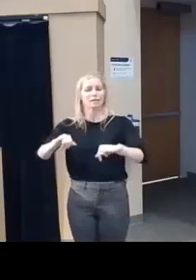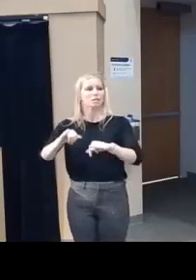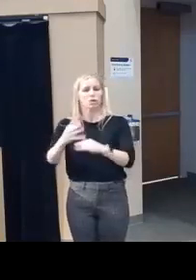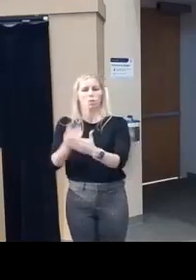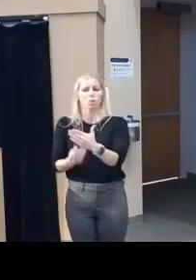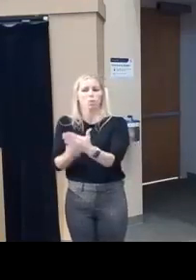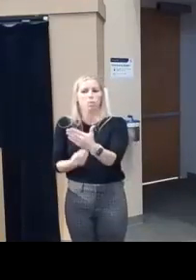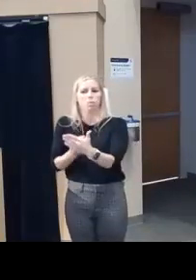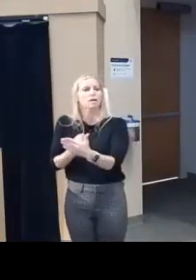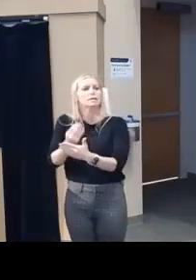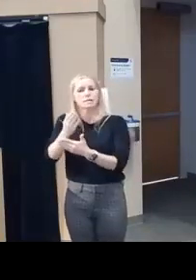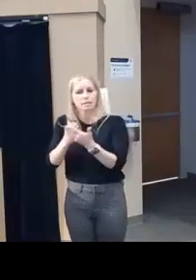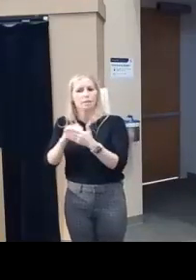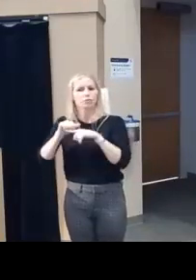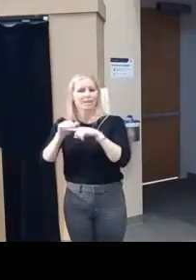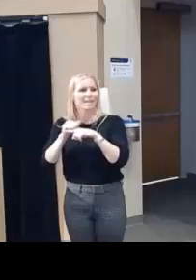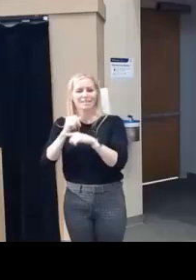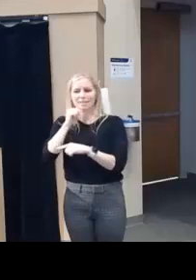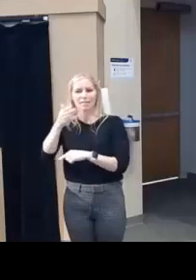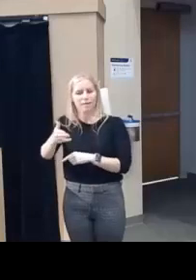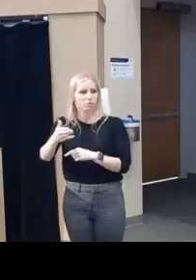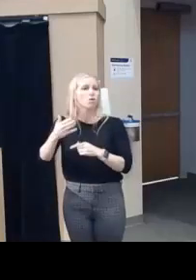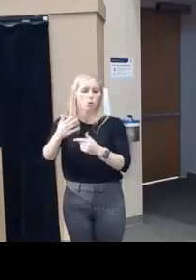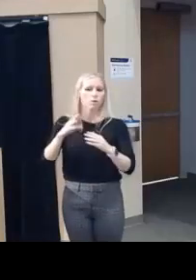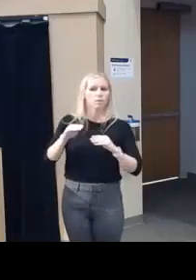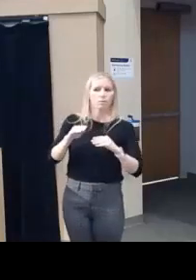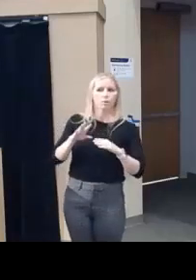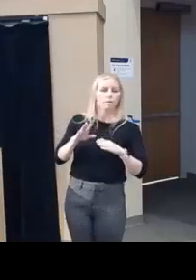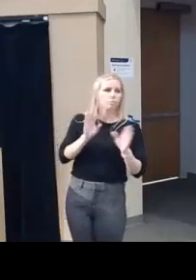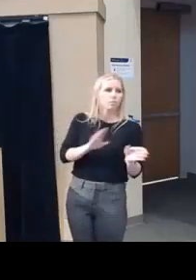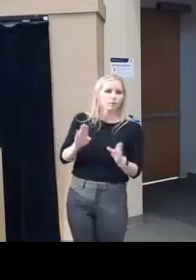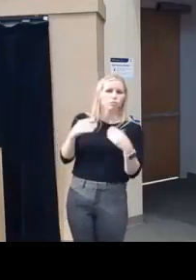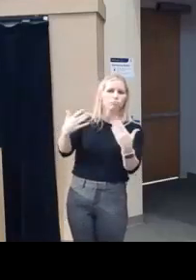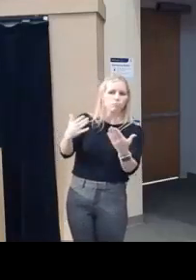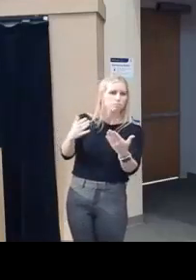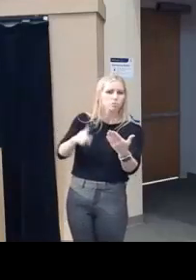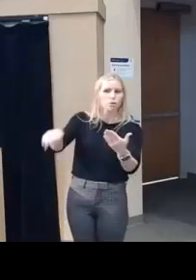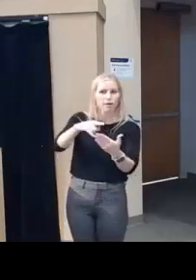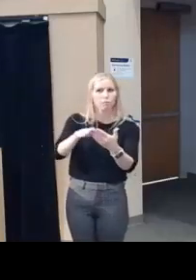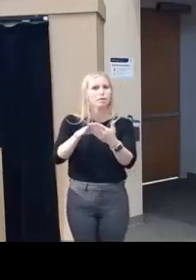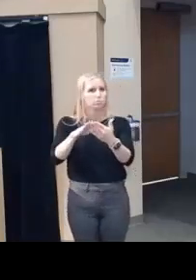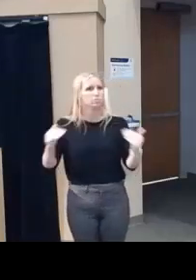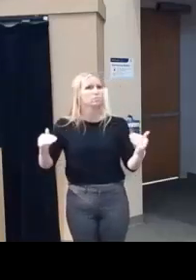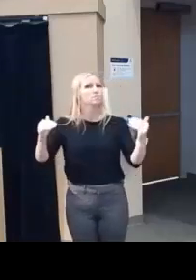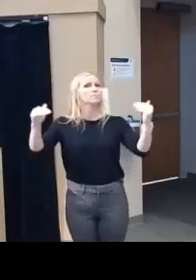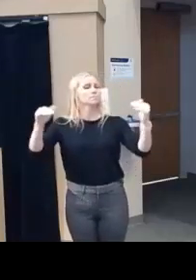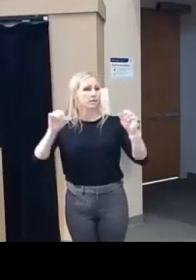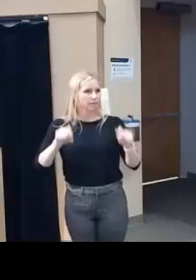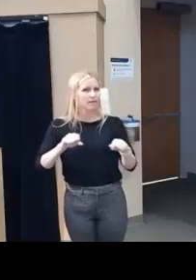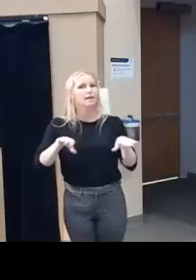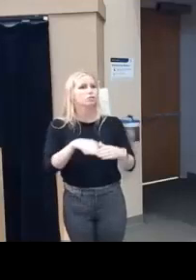provide that so that they are prepared to do both. And I believe we have members of our department